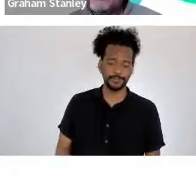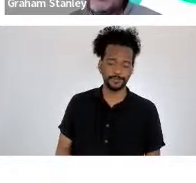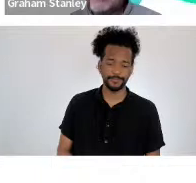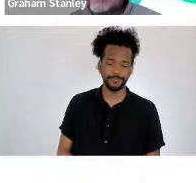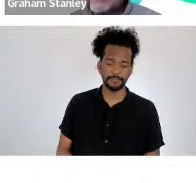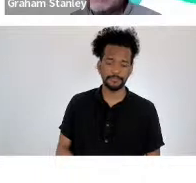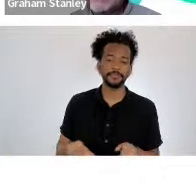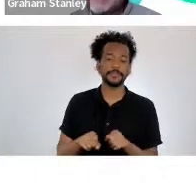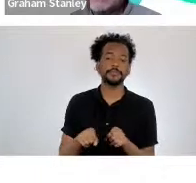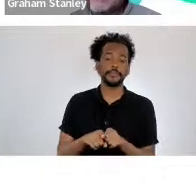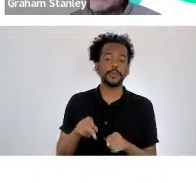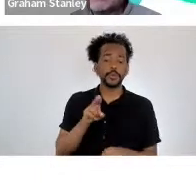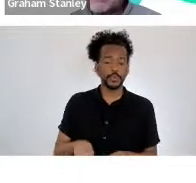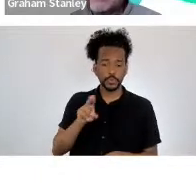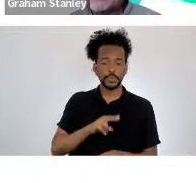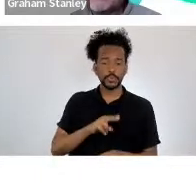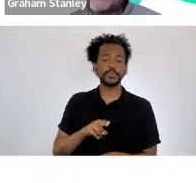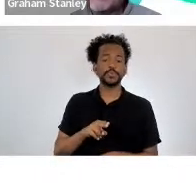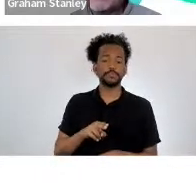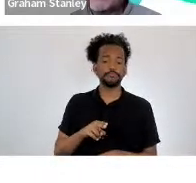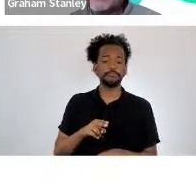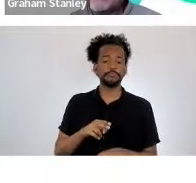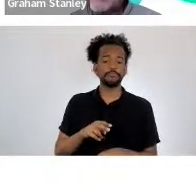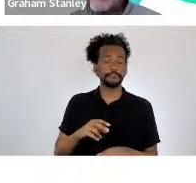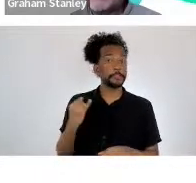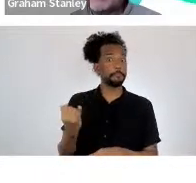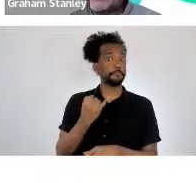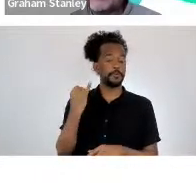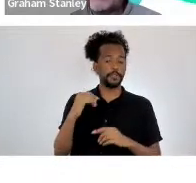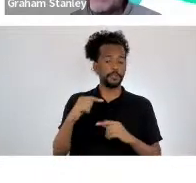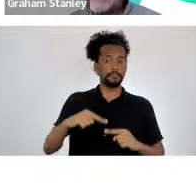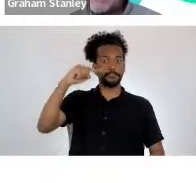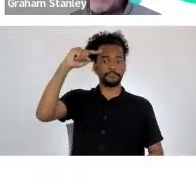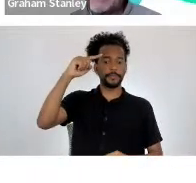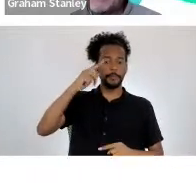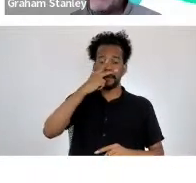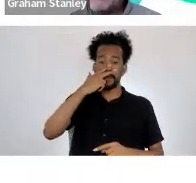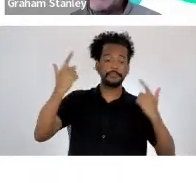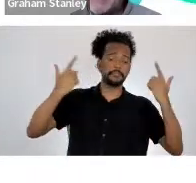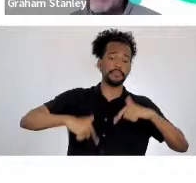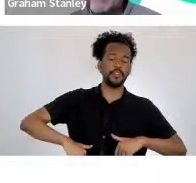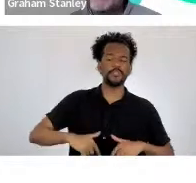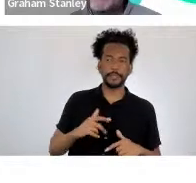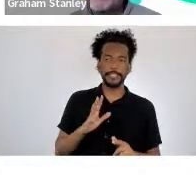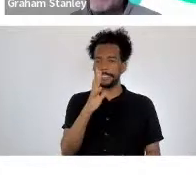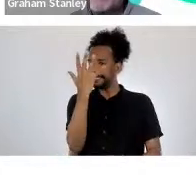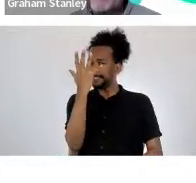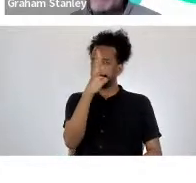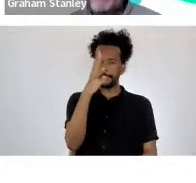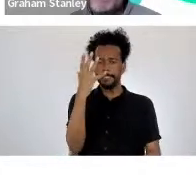remaining neutral, indicating that there's quite a bit of uncertainty about the potential of AI in this area.